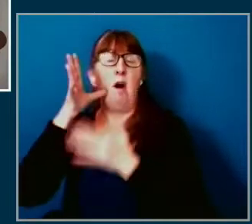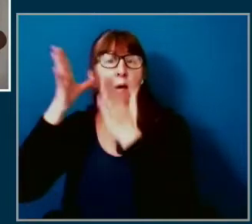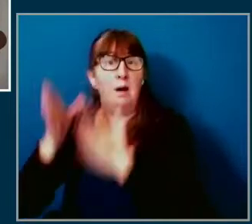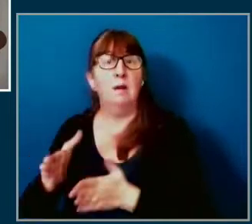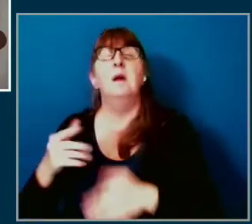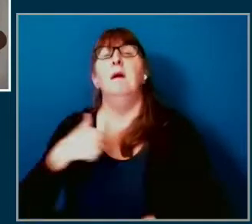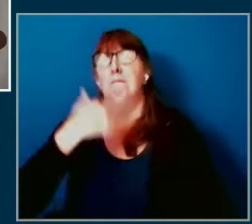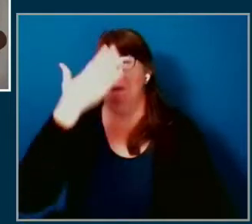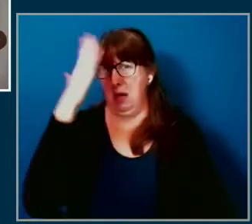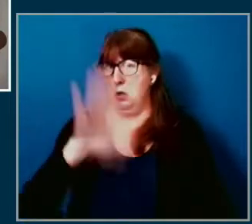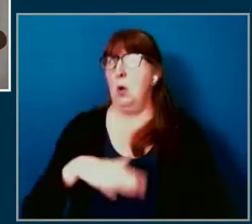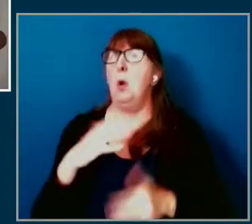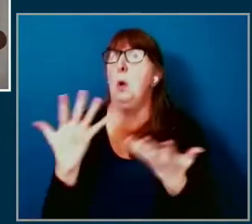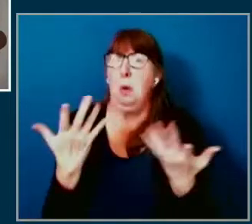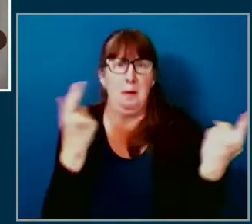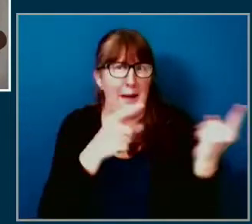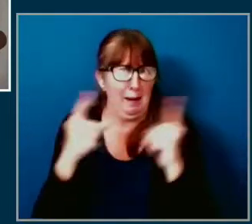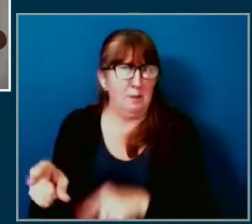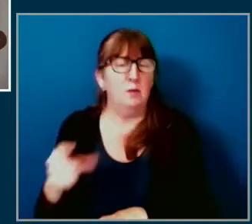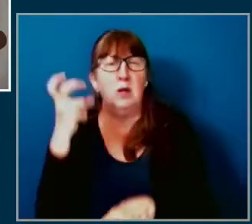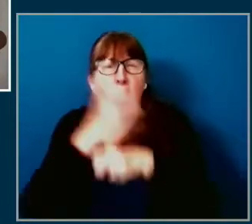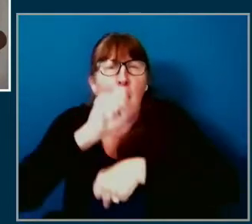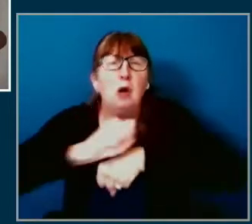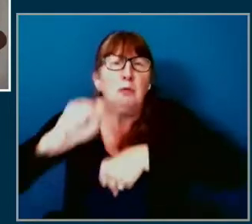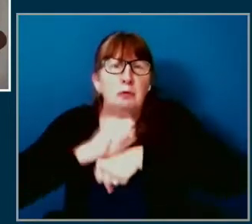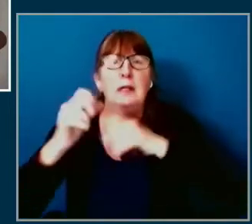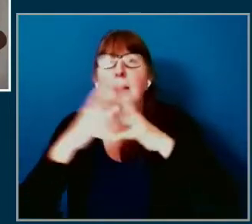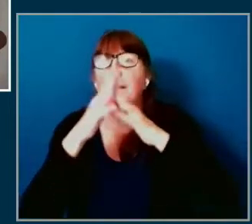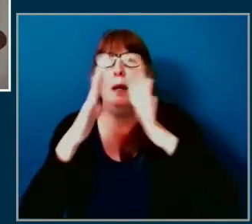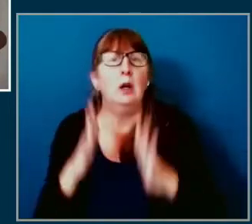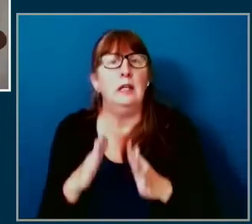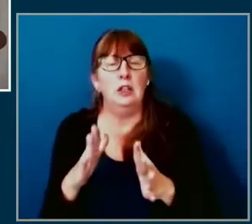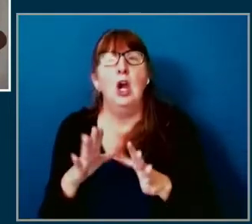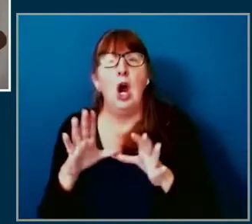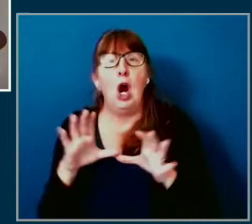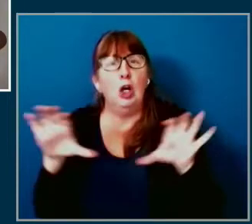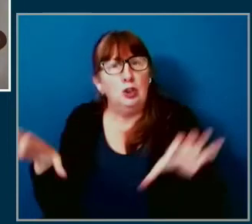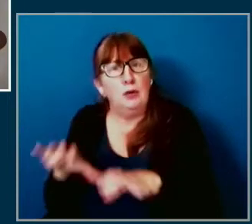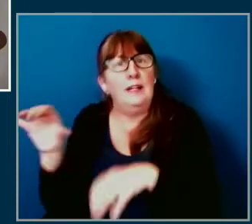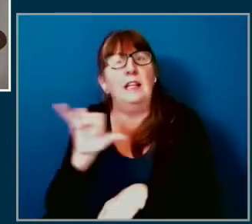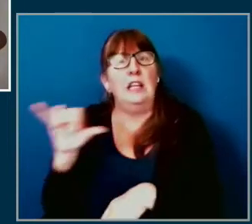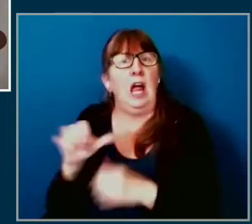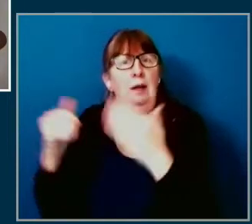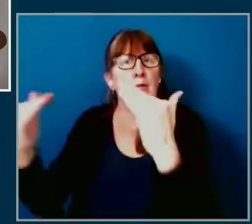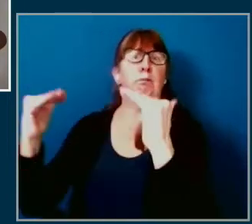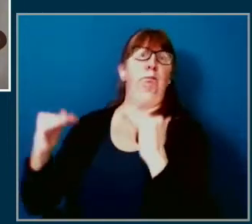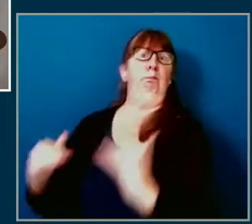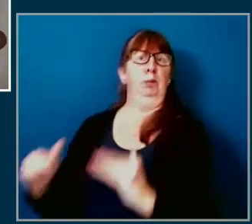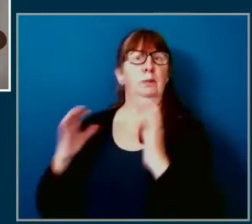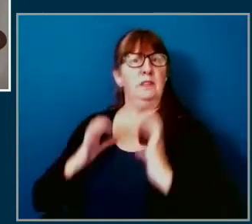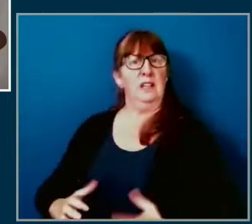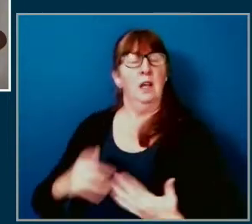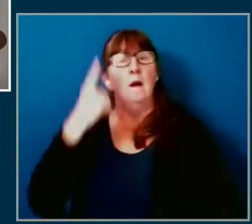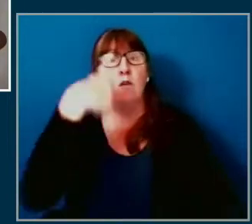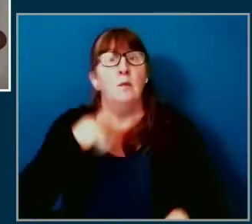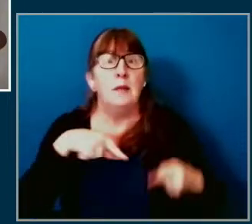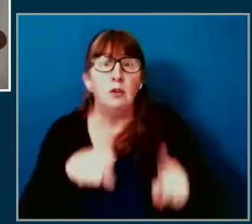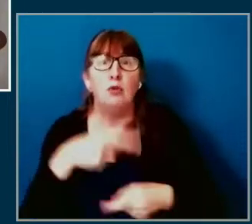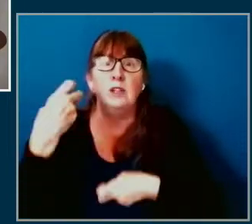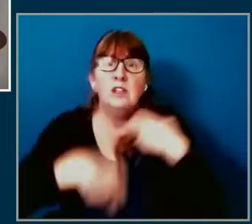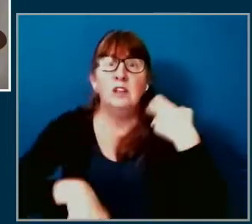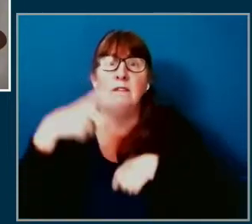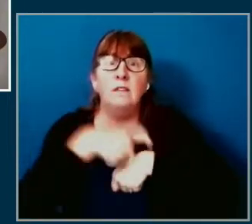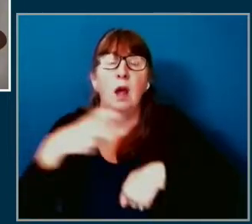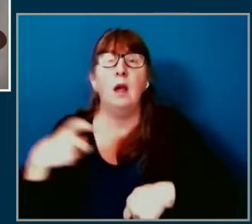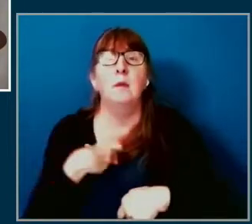like when hardworking Americans are treated like second-class citizens. For me, in those tough moments, I draw upon the strength